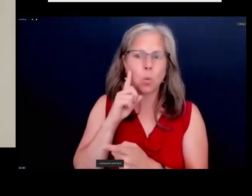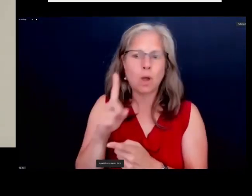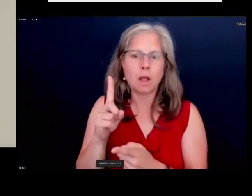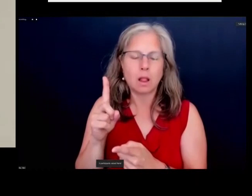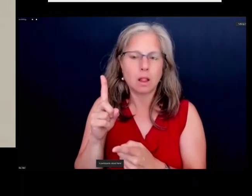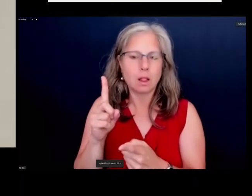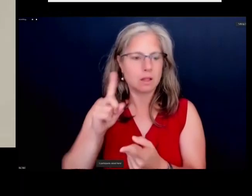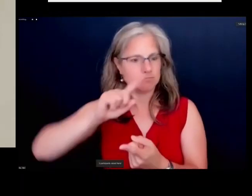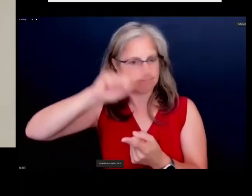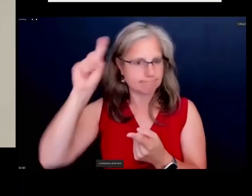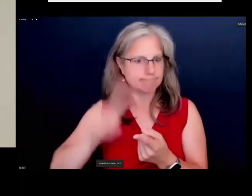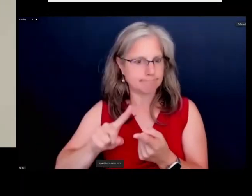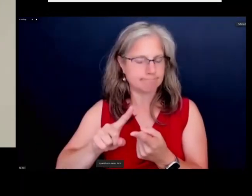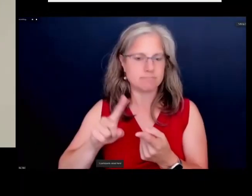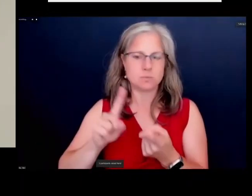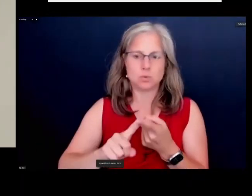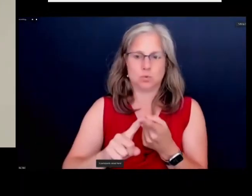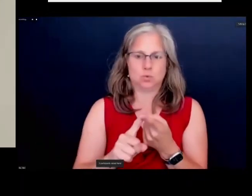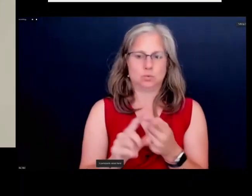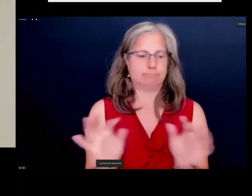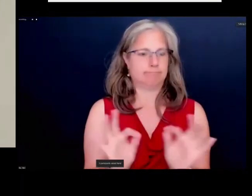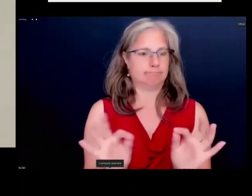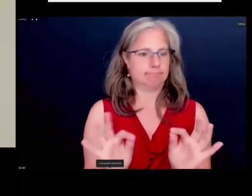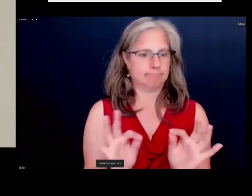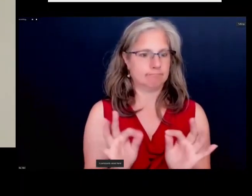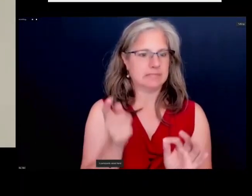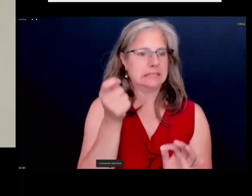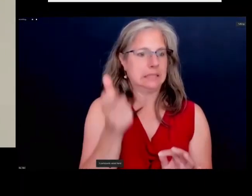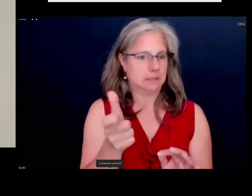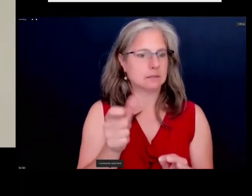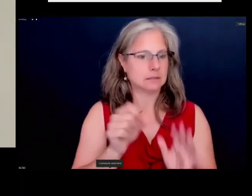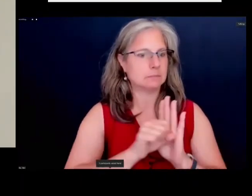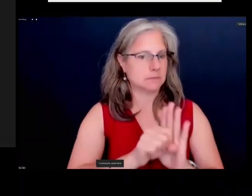even milder symptoms. So it is very effective.